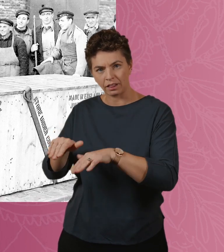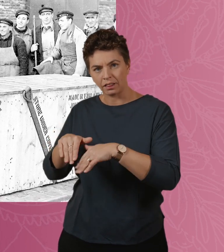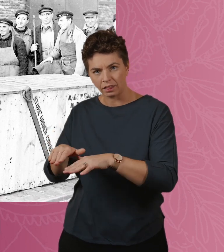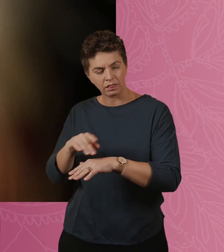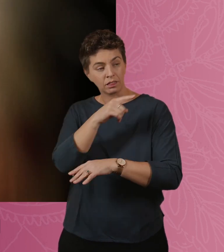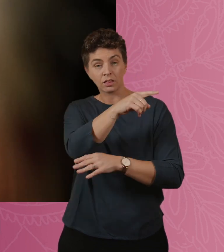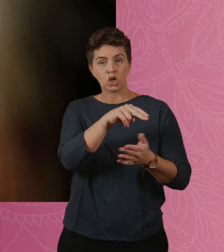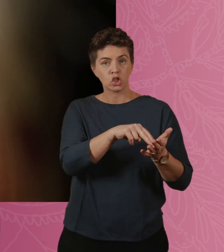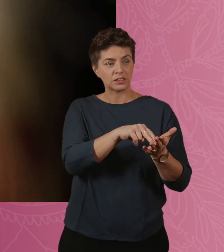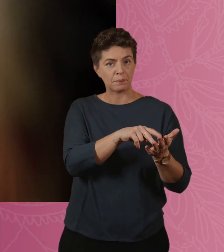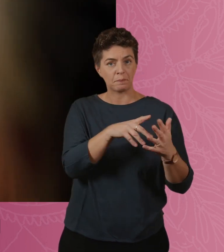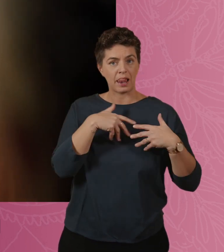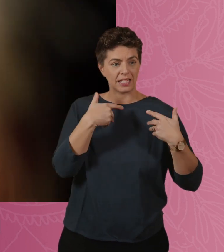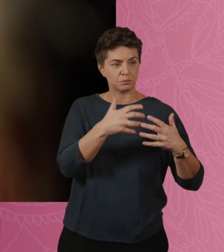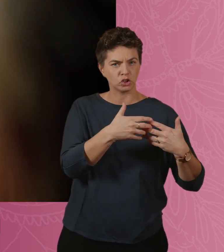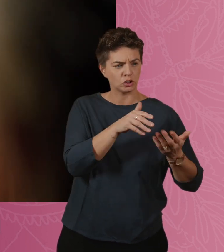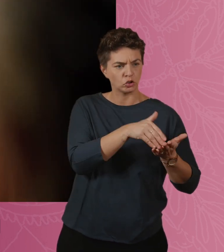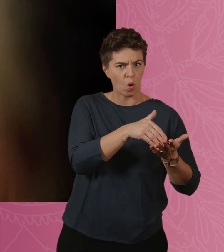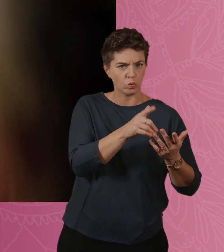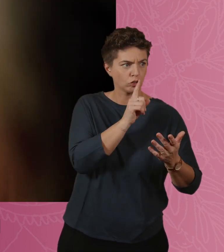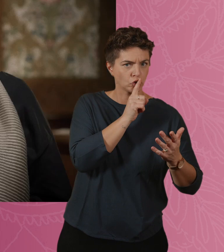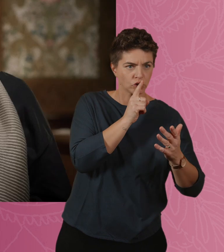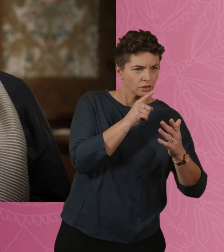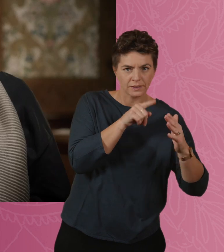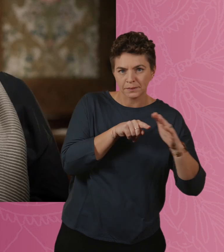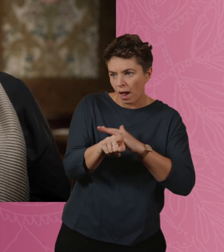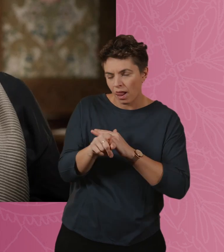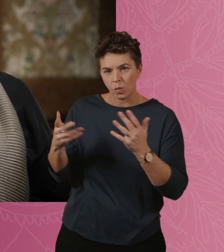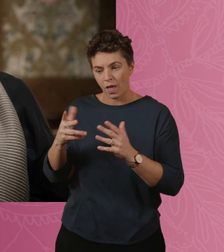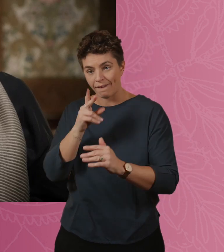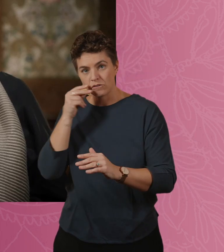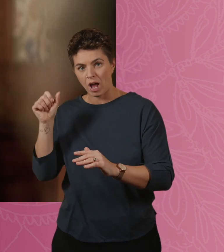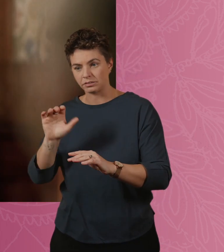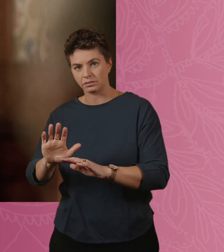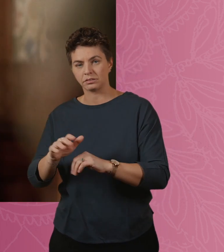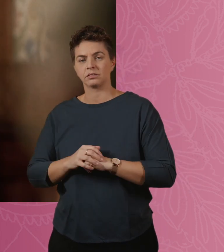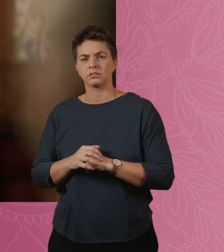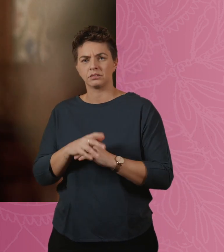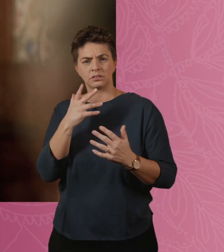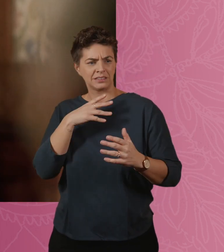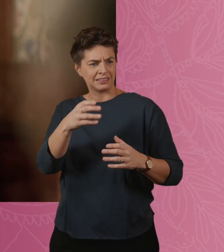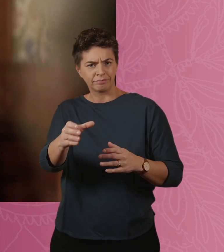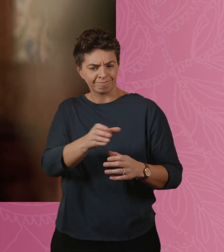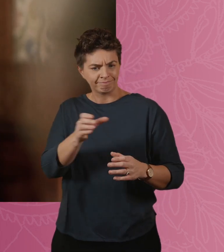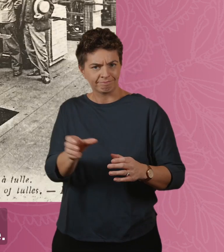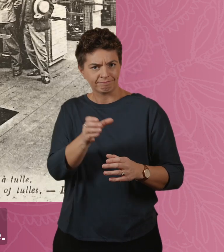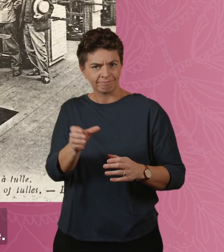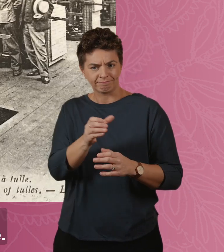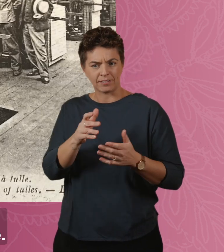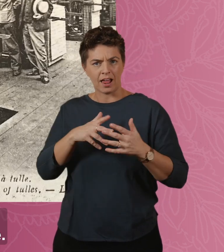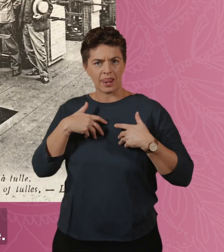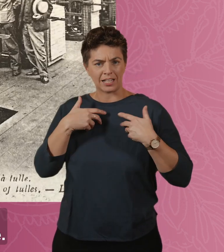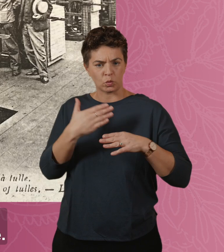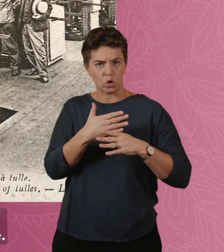lace machines being sold or smuggled to France. Lace workers were also needed for their technical expertise, and